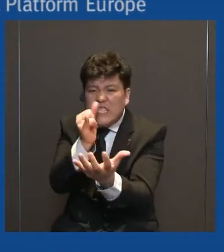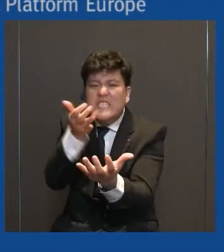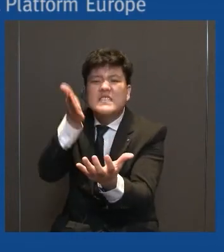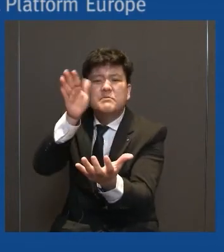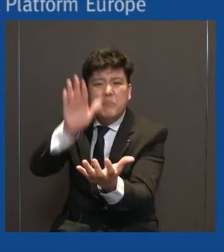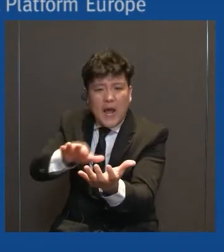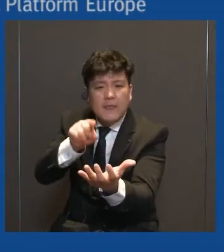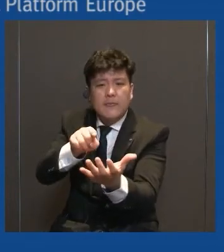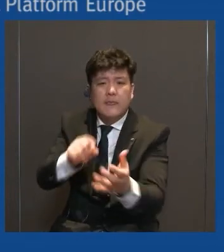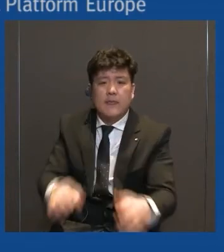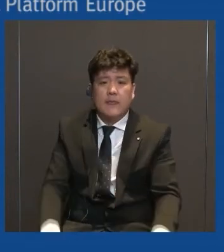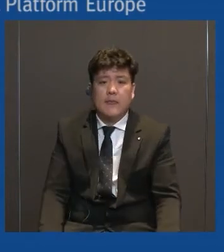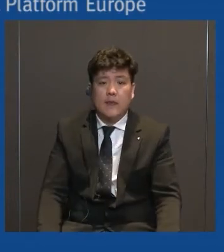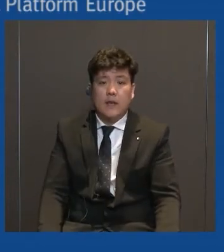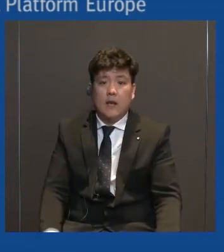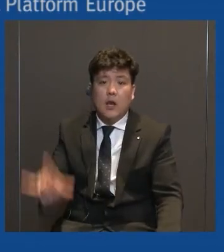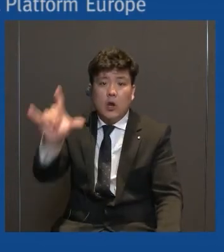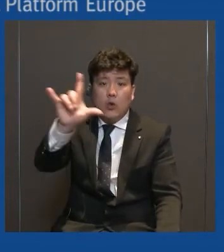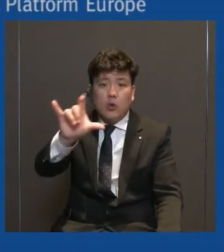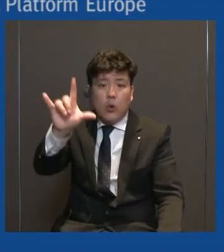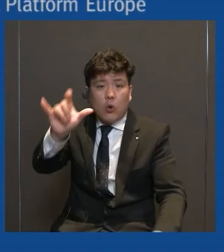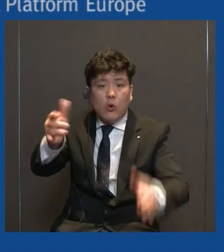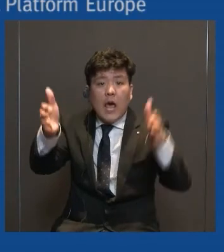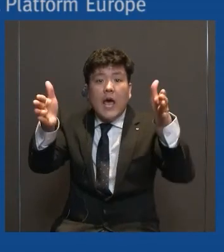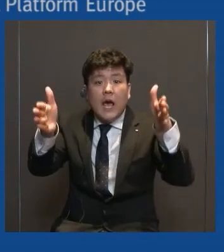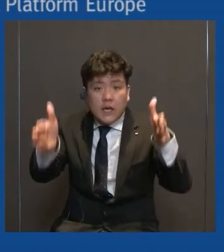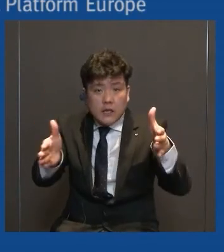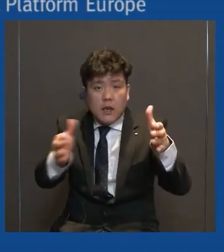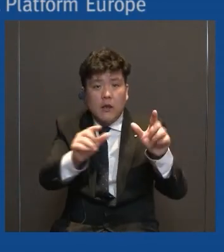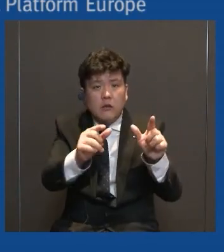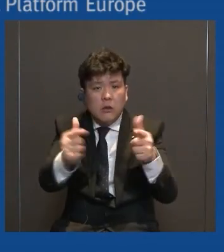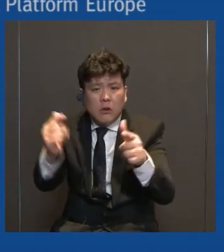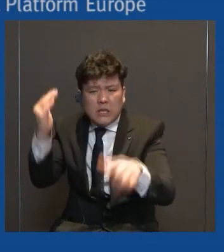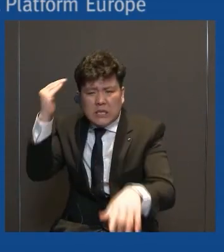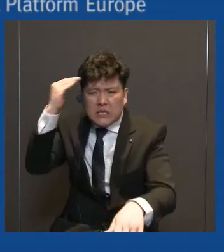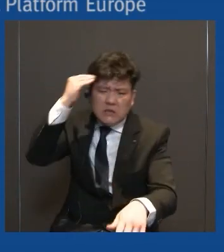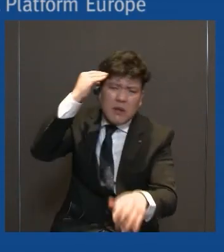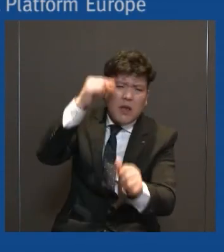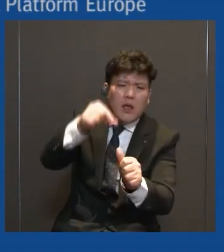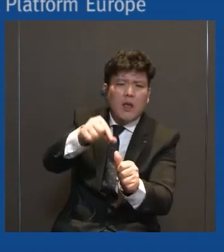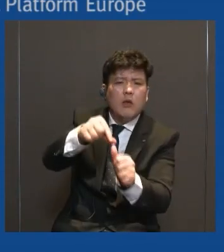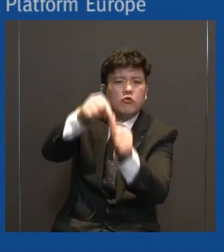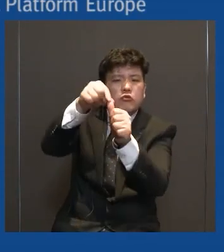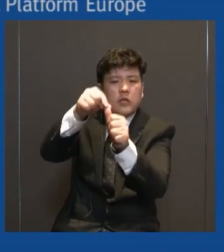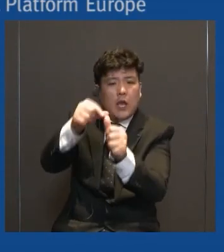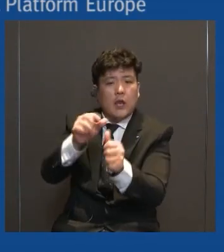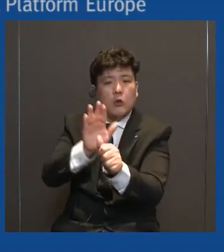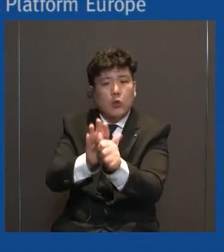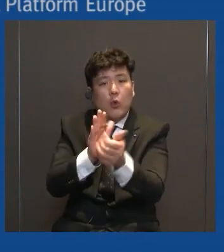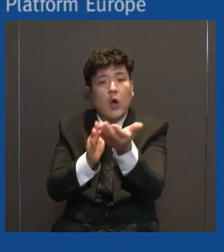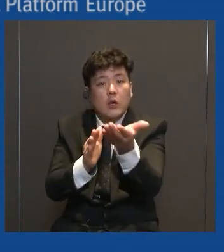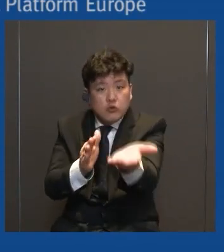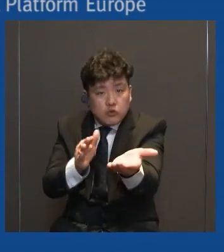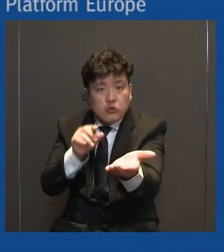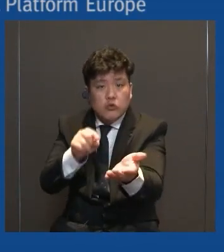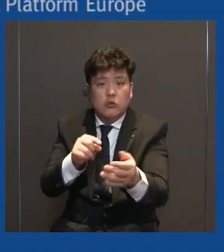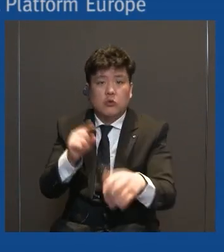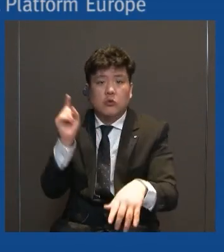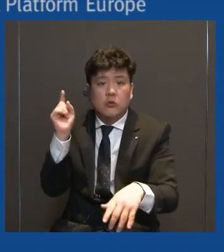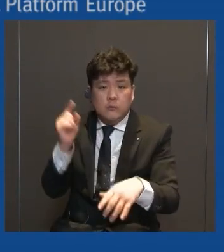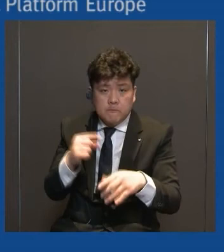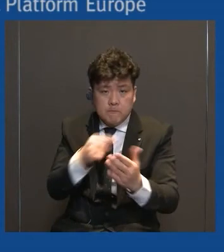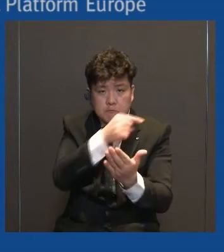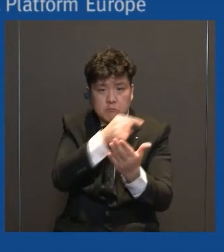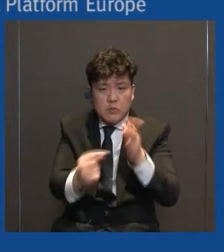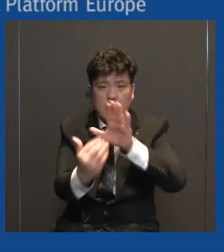the pandemic, to provide remedies, and to ensure that these do not happen again. It is not fit for purpose